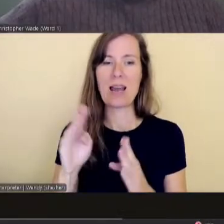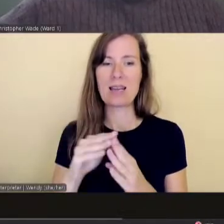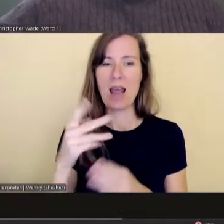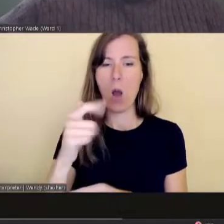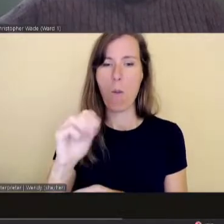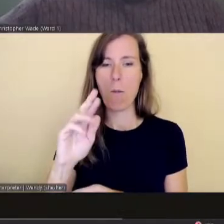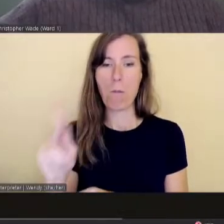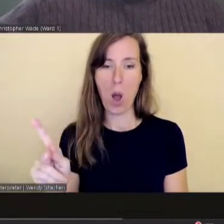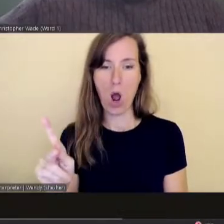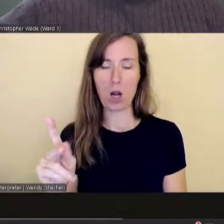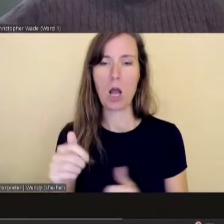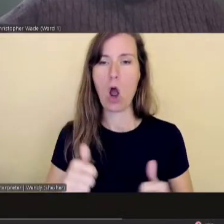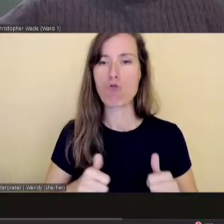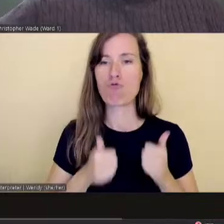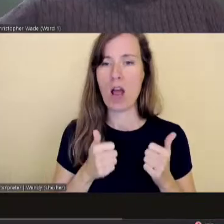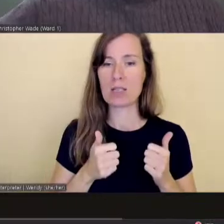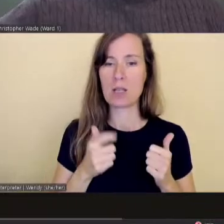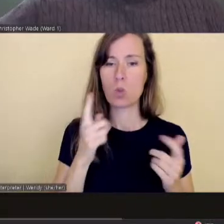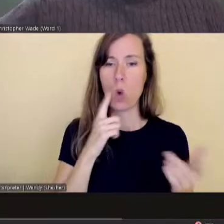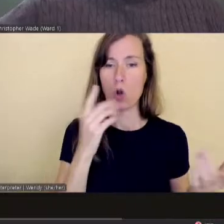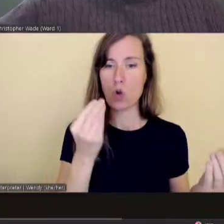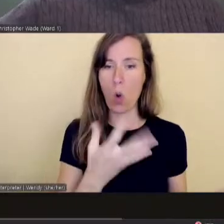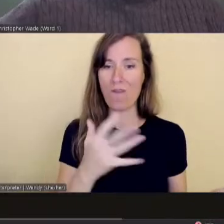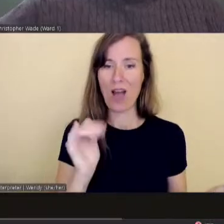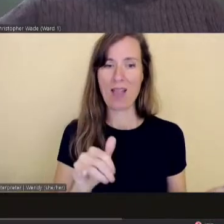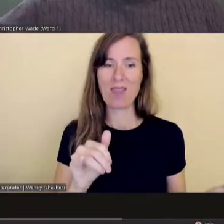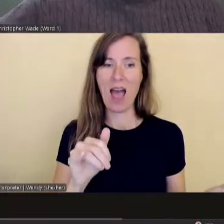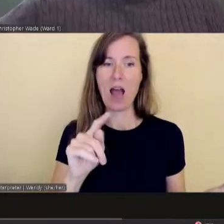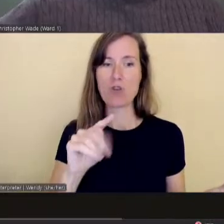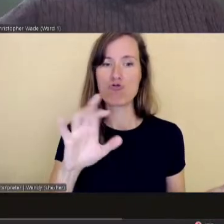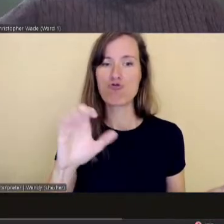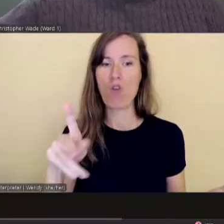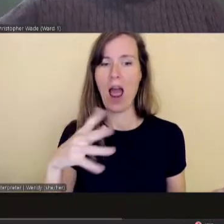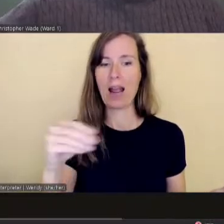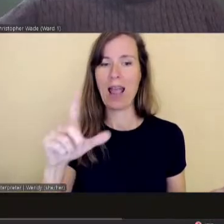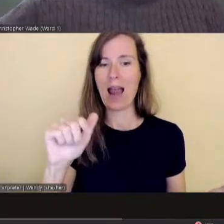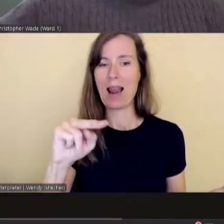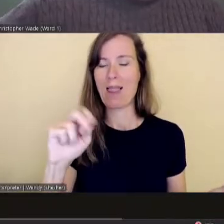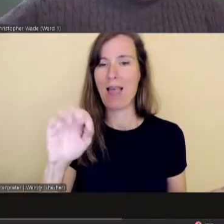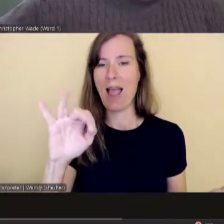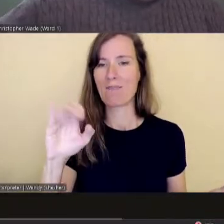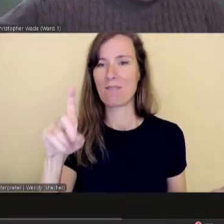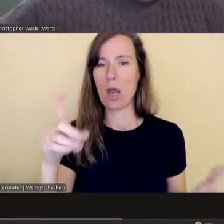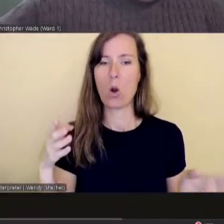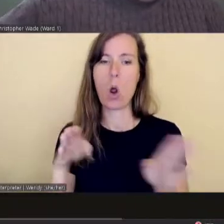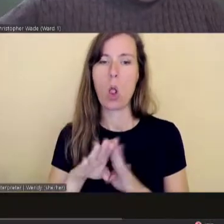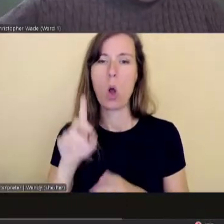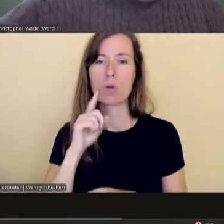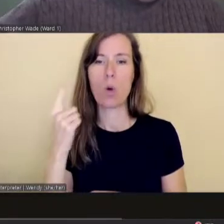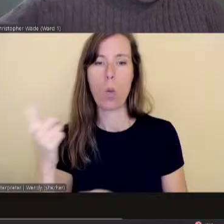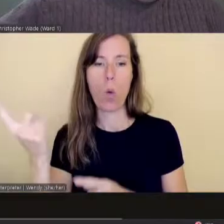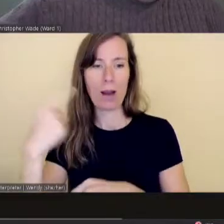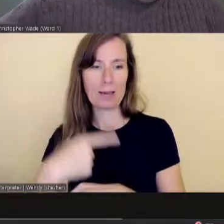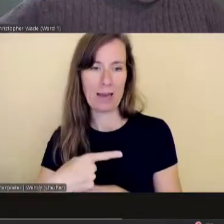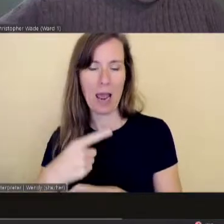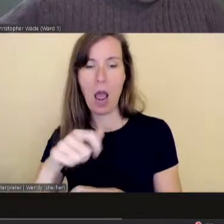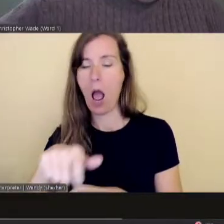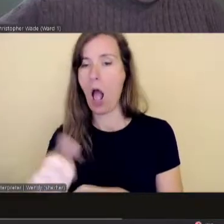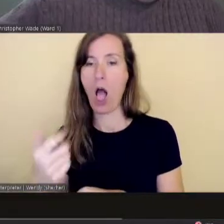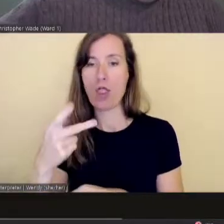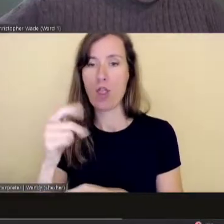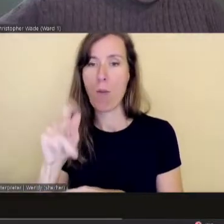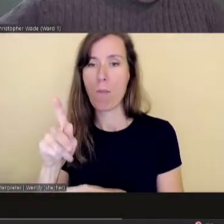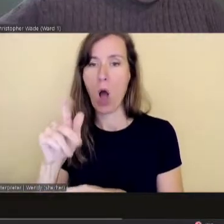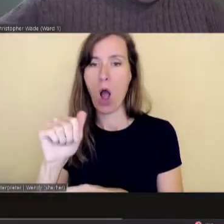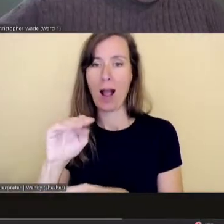and Lang Field would be closed for one day. All other park amenities, including the playground and courts, remain open